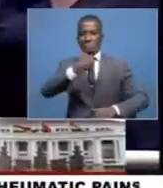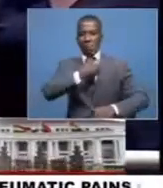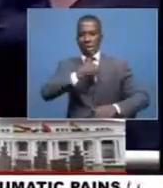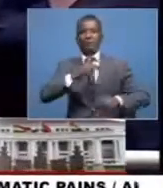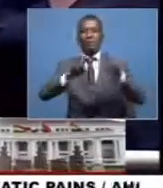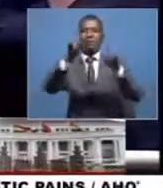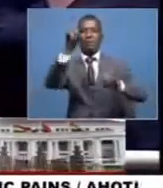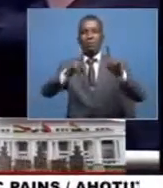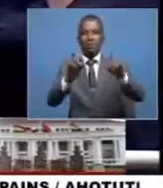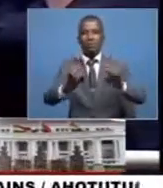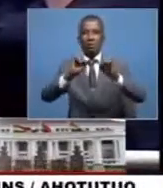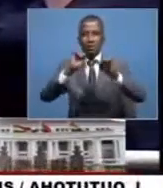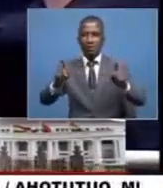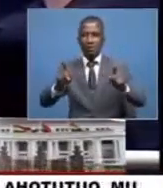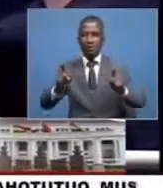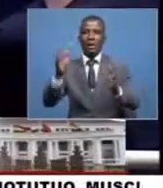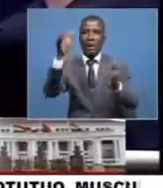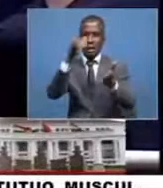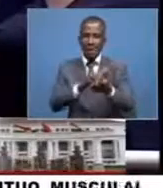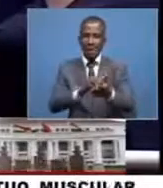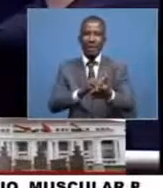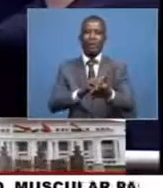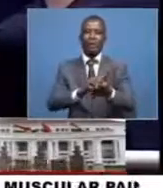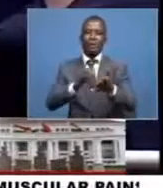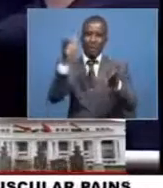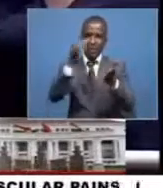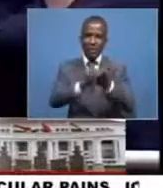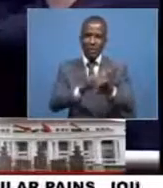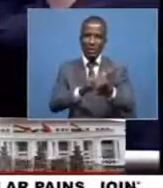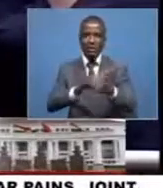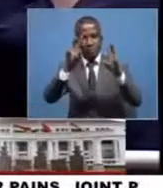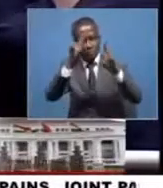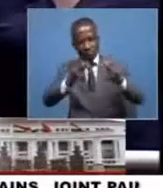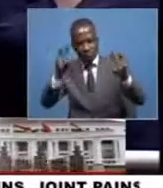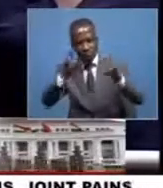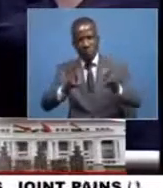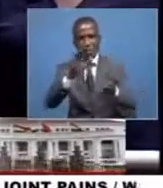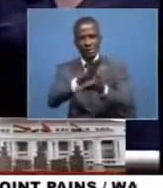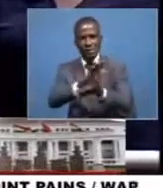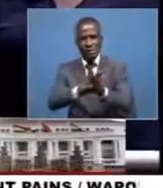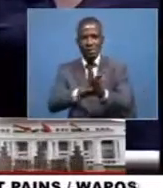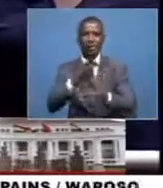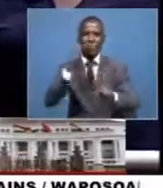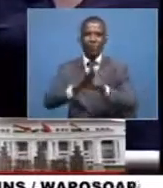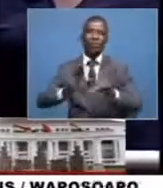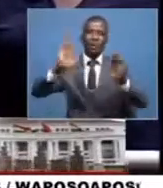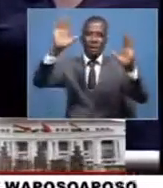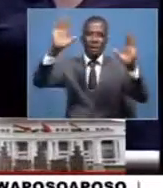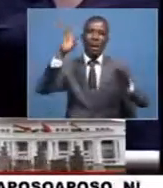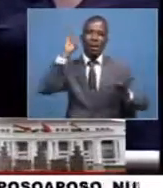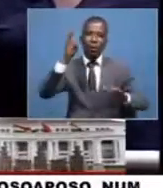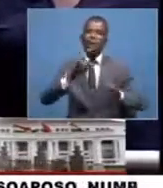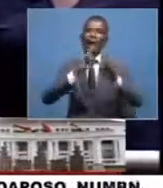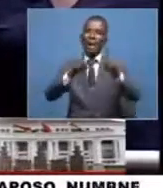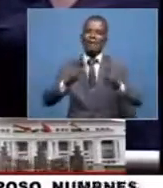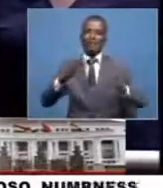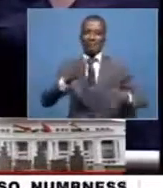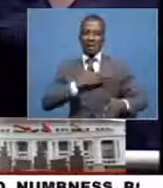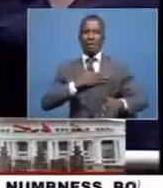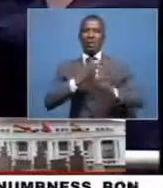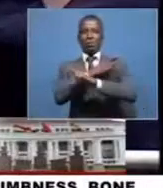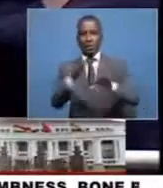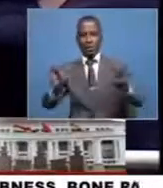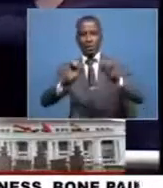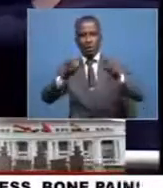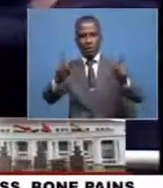no ye samba ye inspection ye ko nkrata bim ose ye back cross examination obeyi no na se ye du